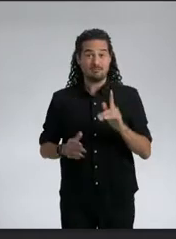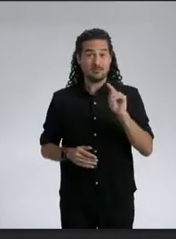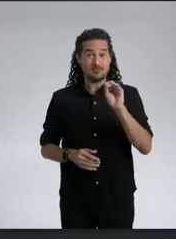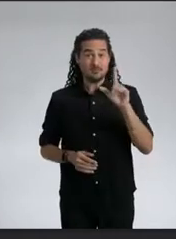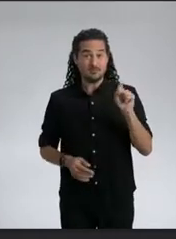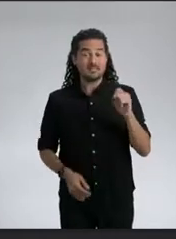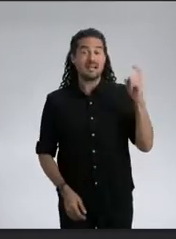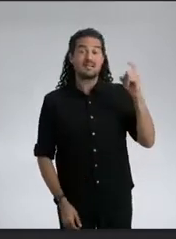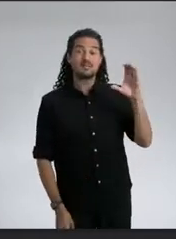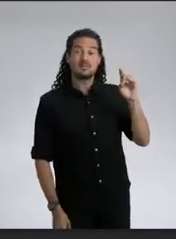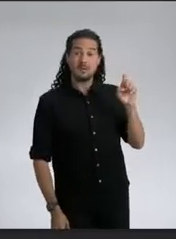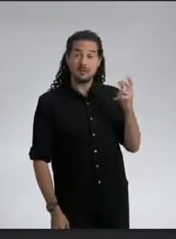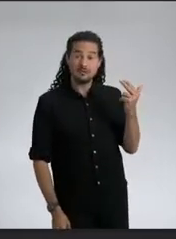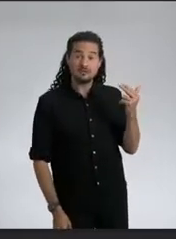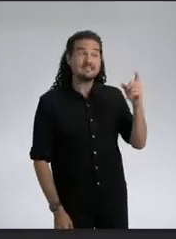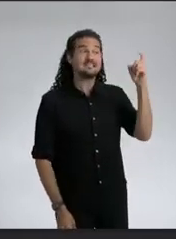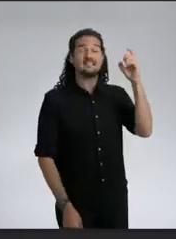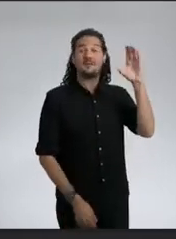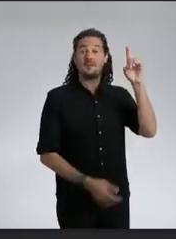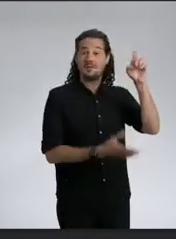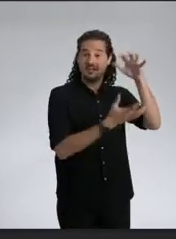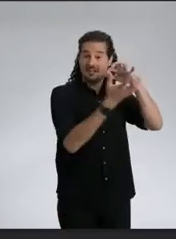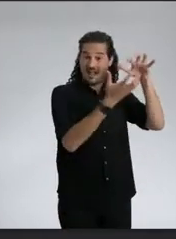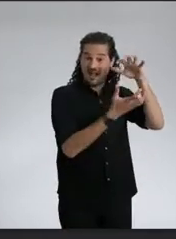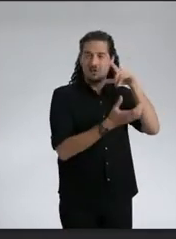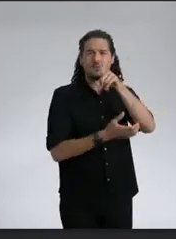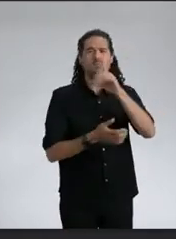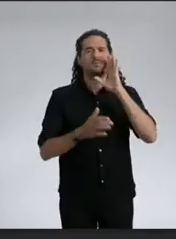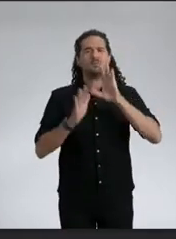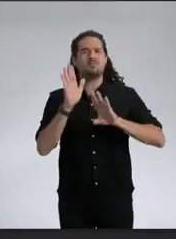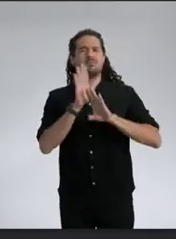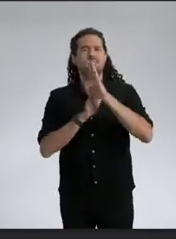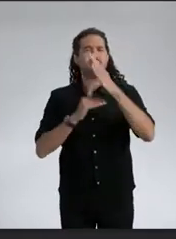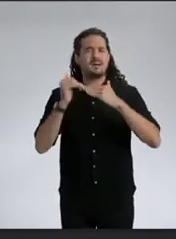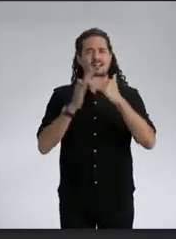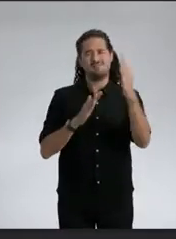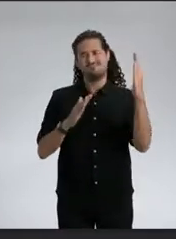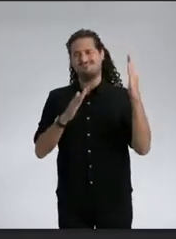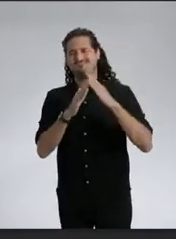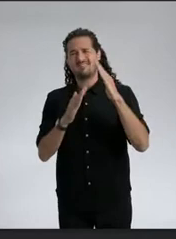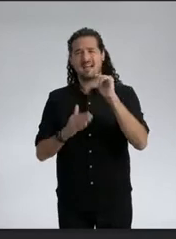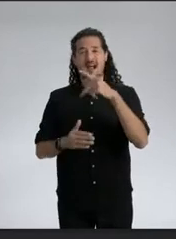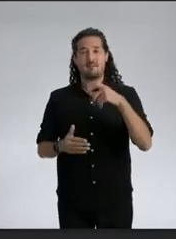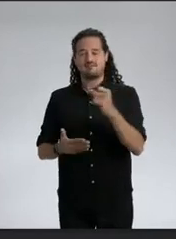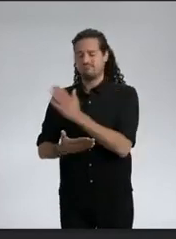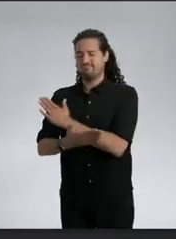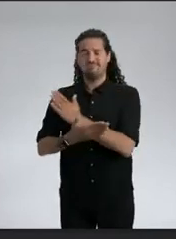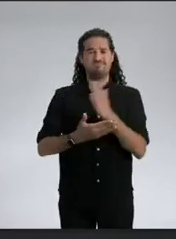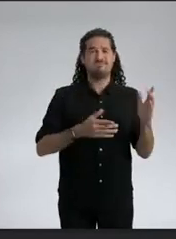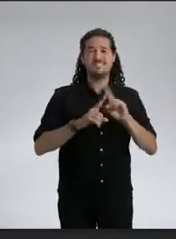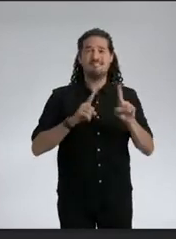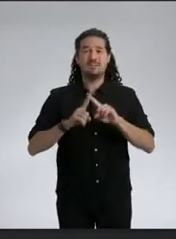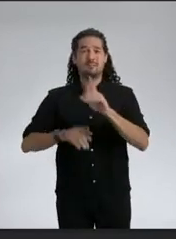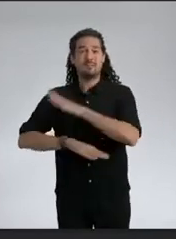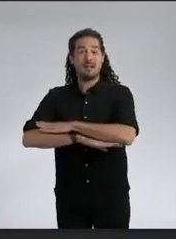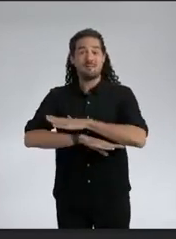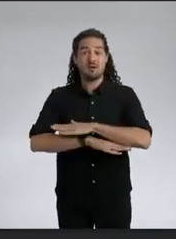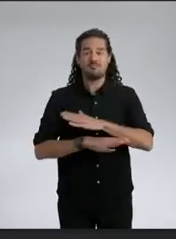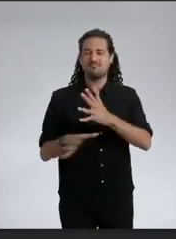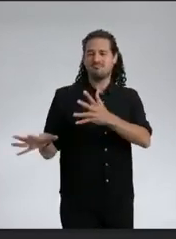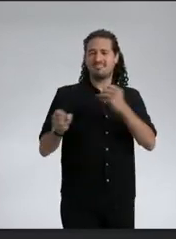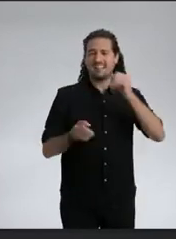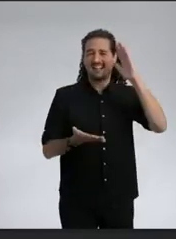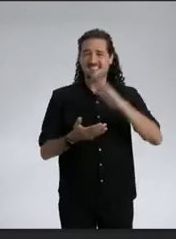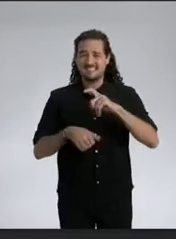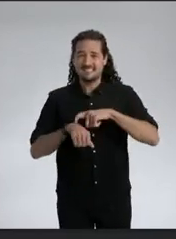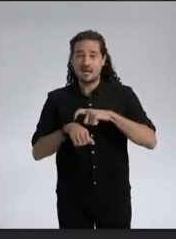be building and delivering quality apps across all of Apple's platforms in less time and with less effort than